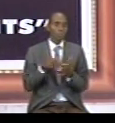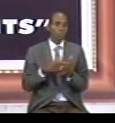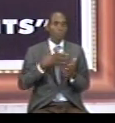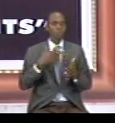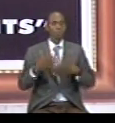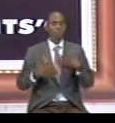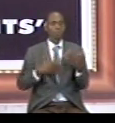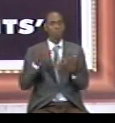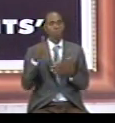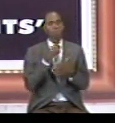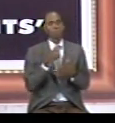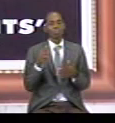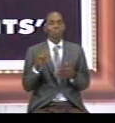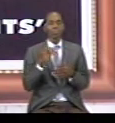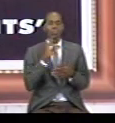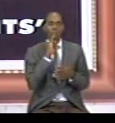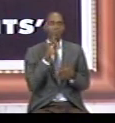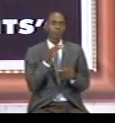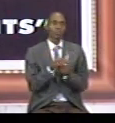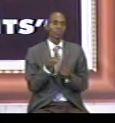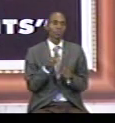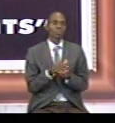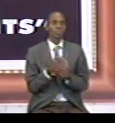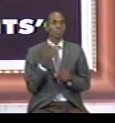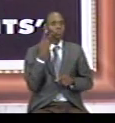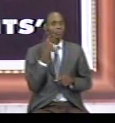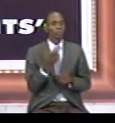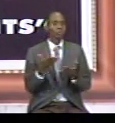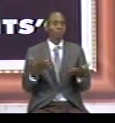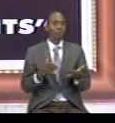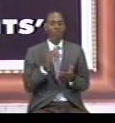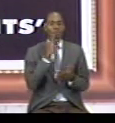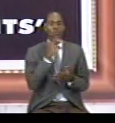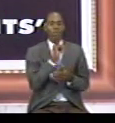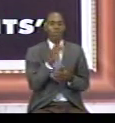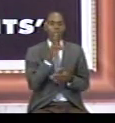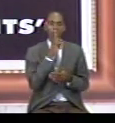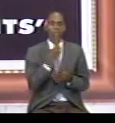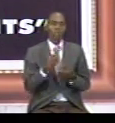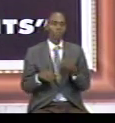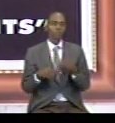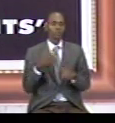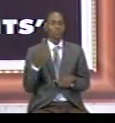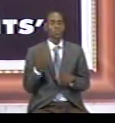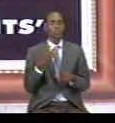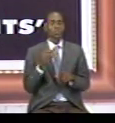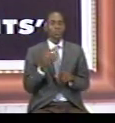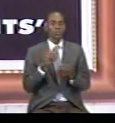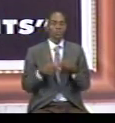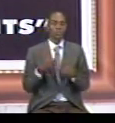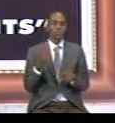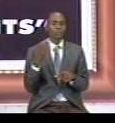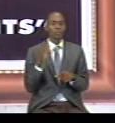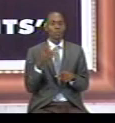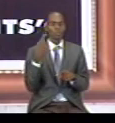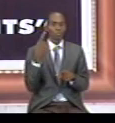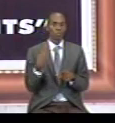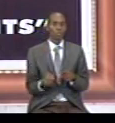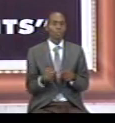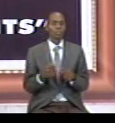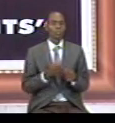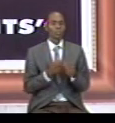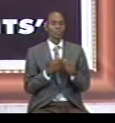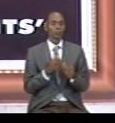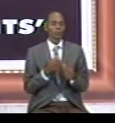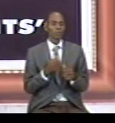at verse 30. Here is a true friend. Here is a real friend. The friend of the bridegroom. The friend of Jesus